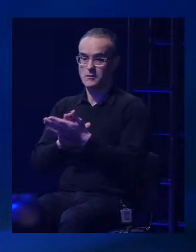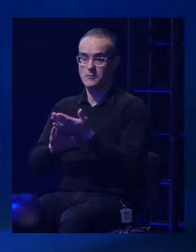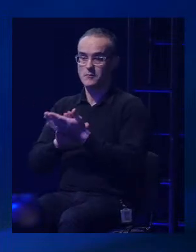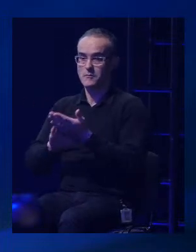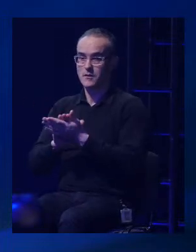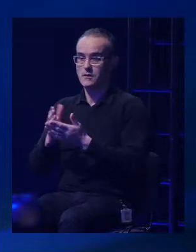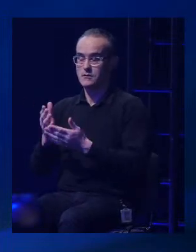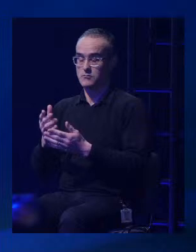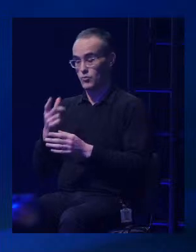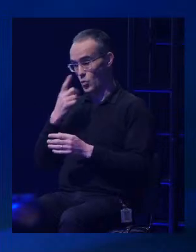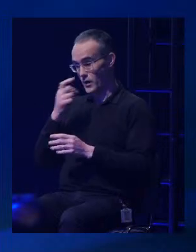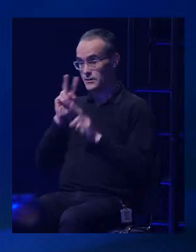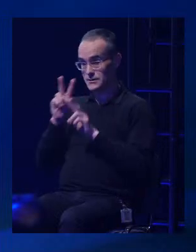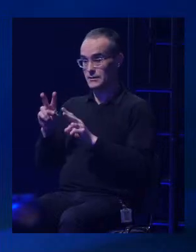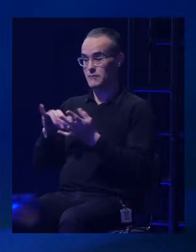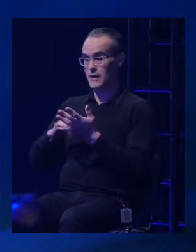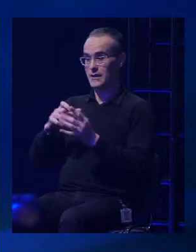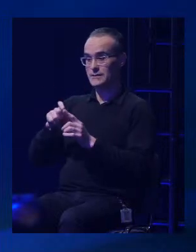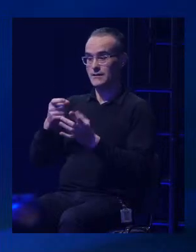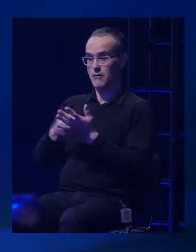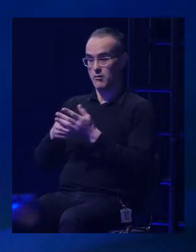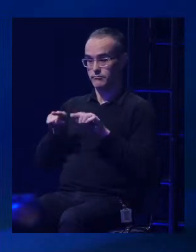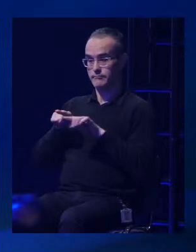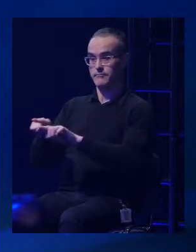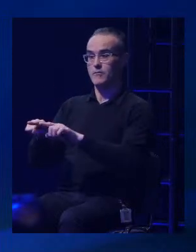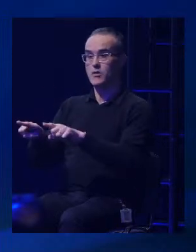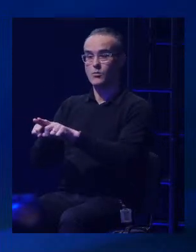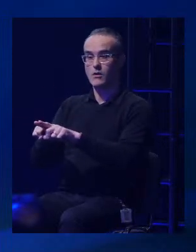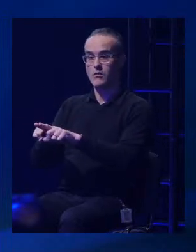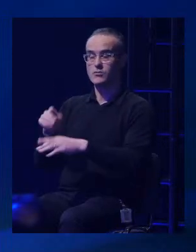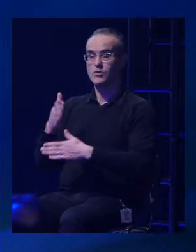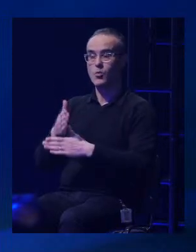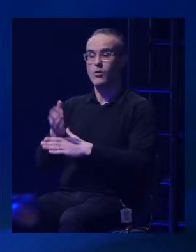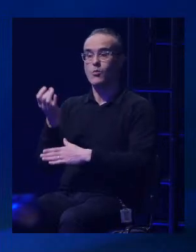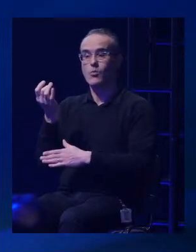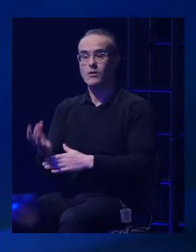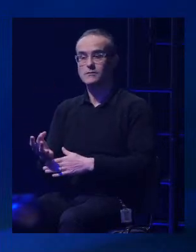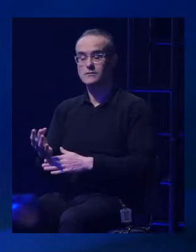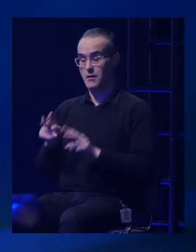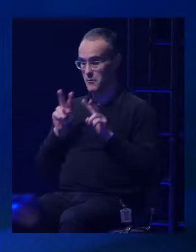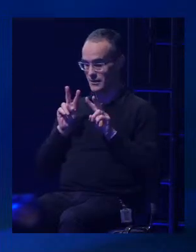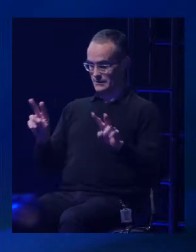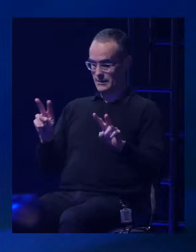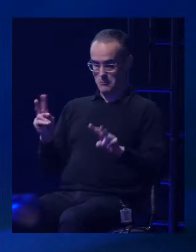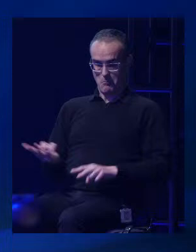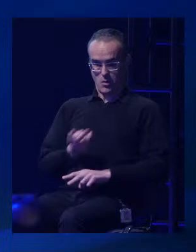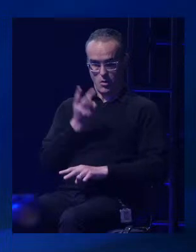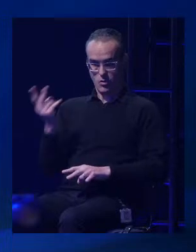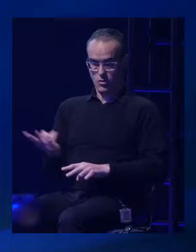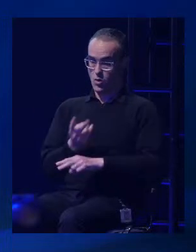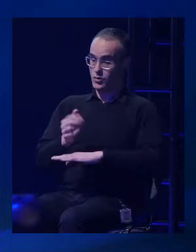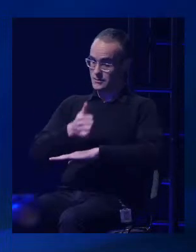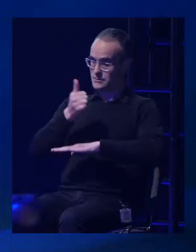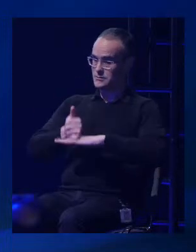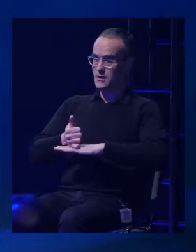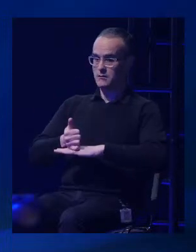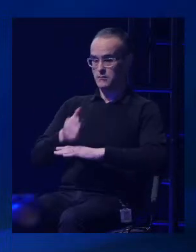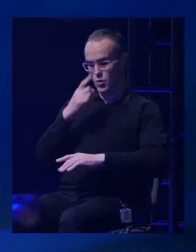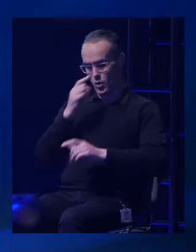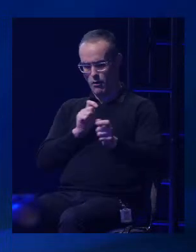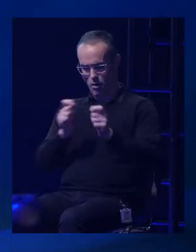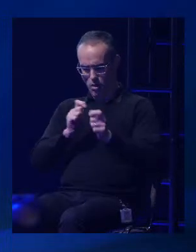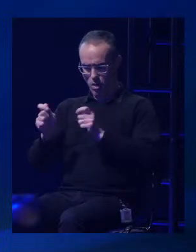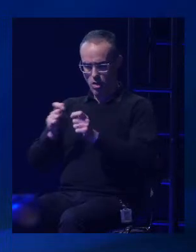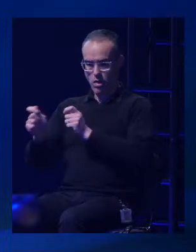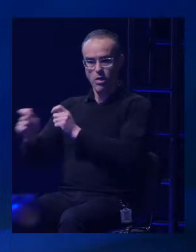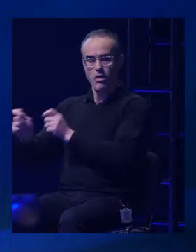seeing SDR2 simultaneously. So we're able to work once, but see both considerations on set and make any adjustments